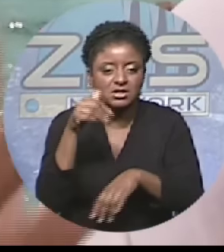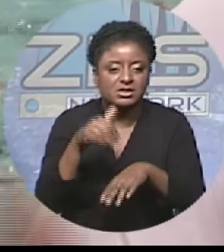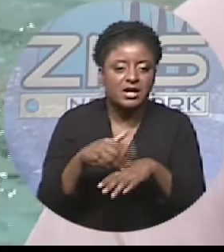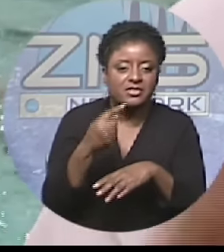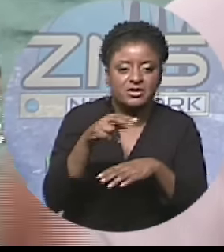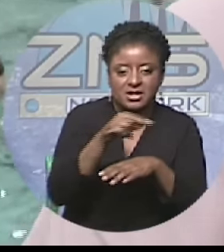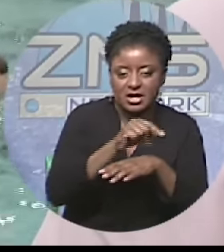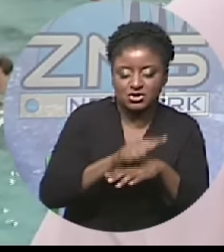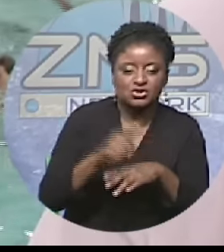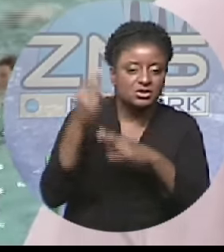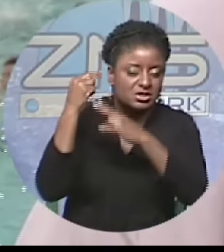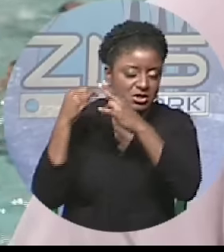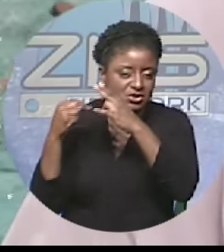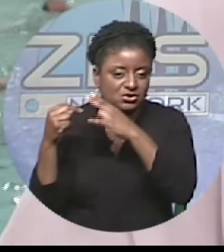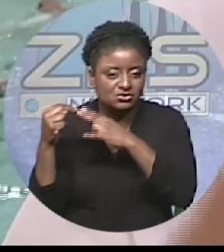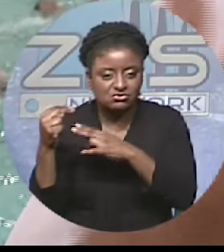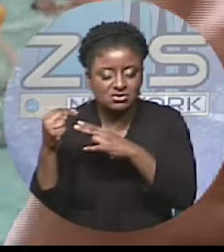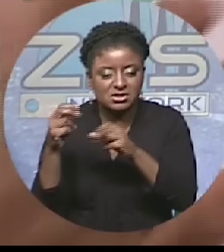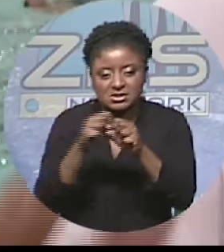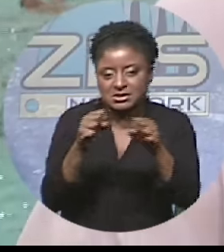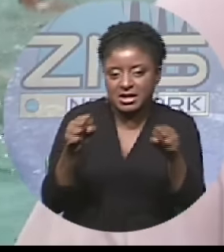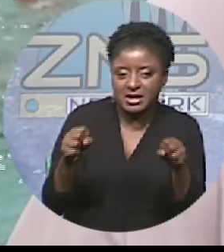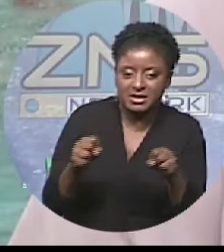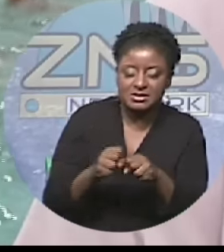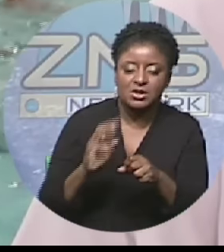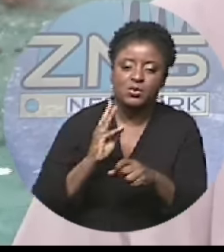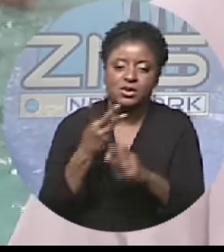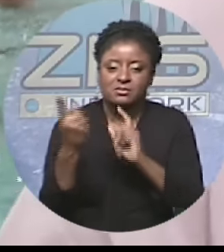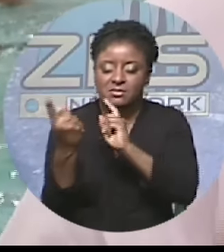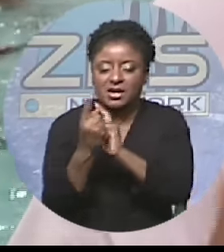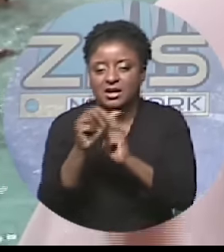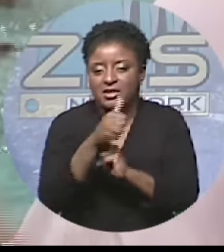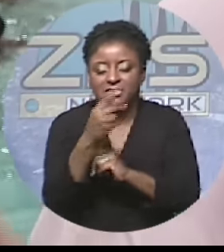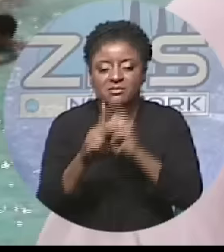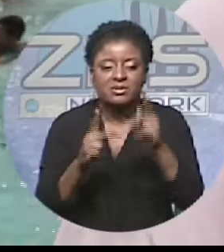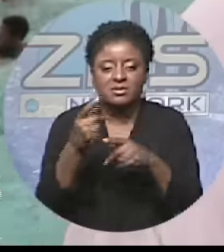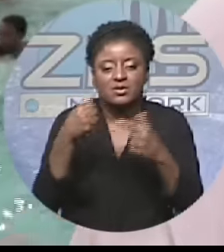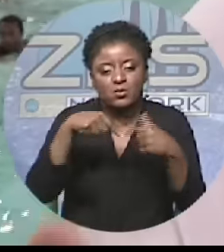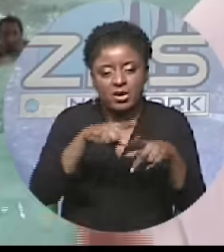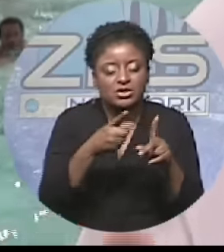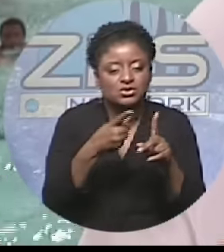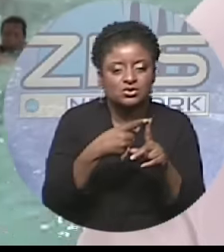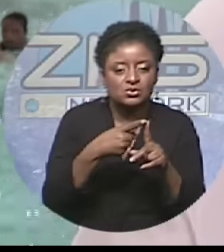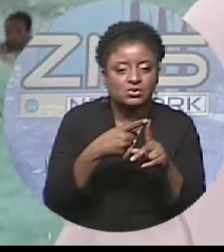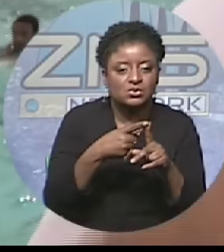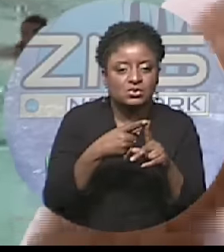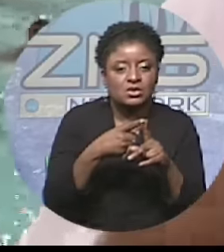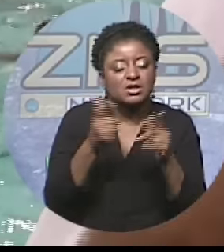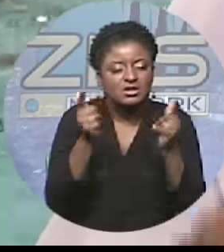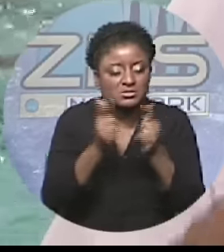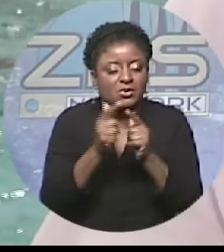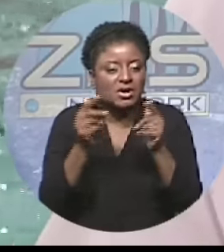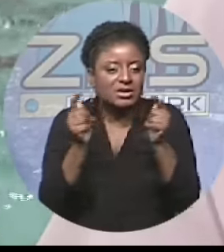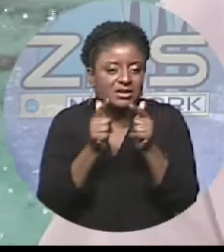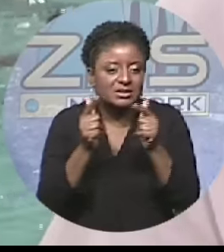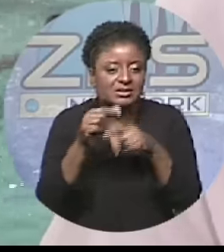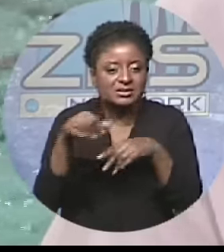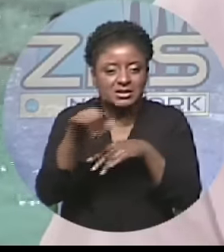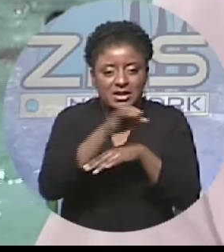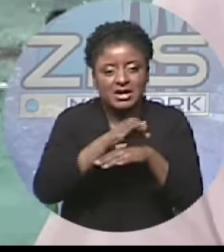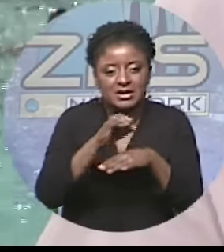the national historic sites, we meet other people, and we went to this Margarita Island, which is the